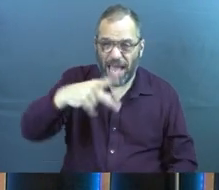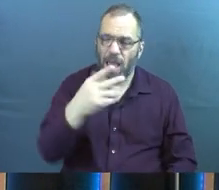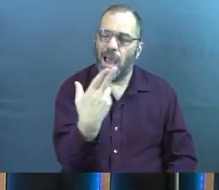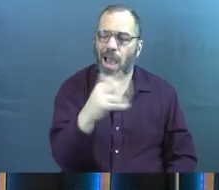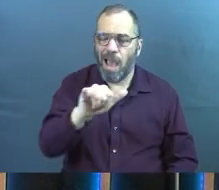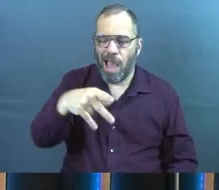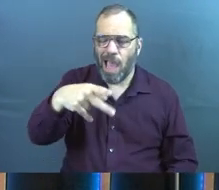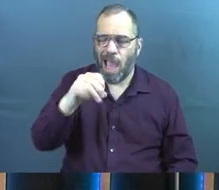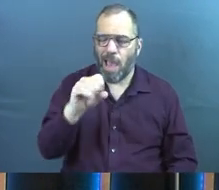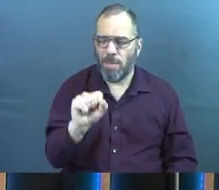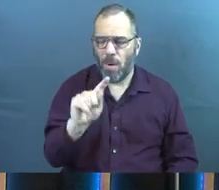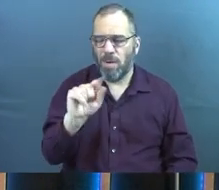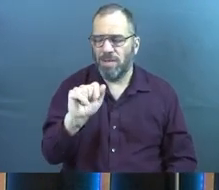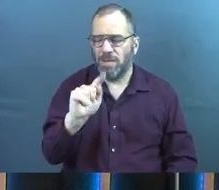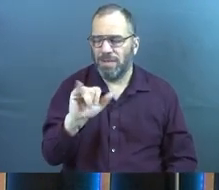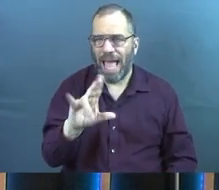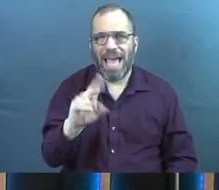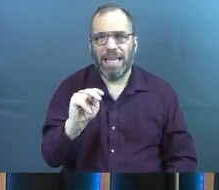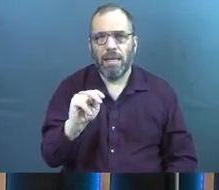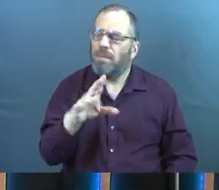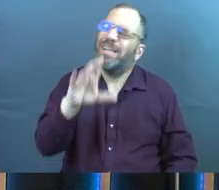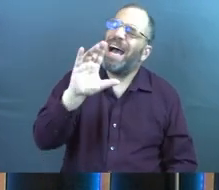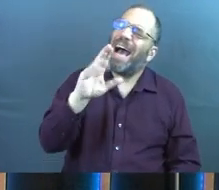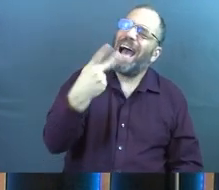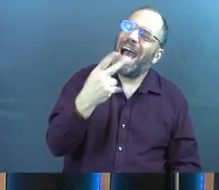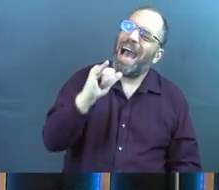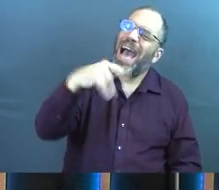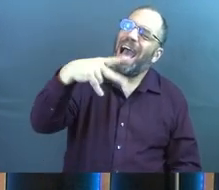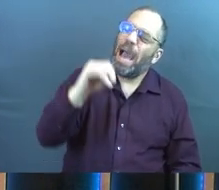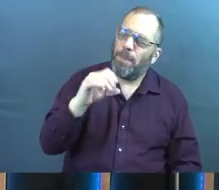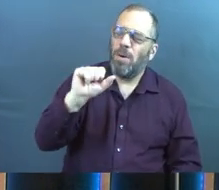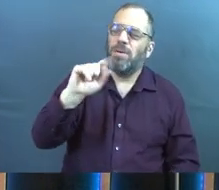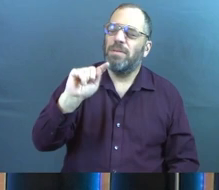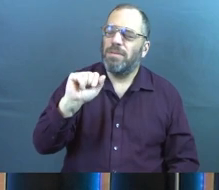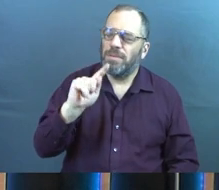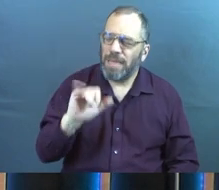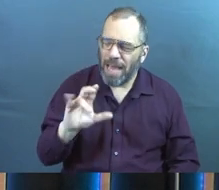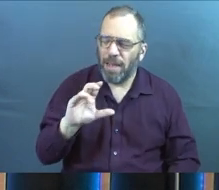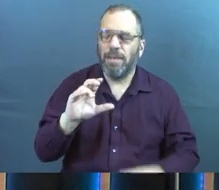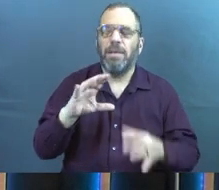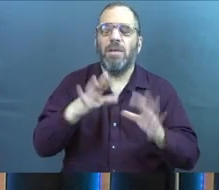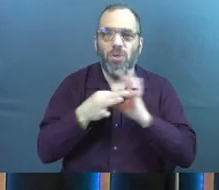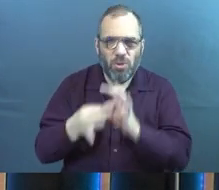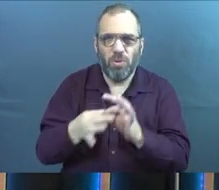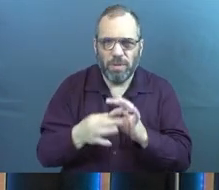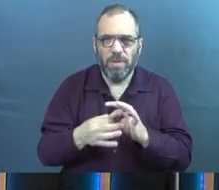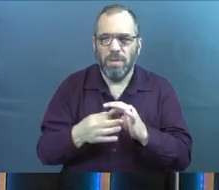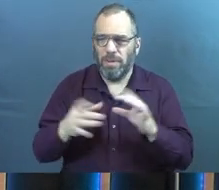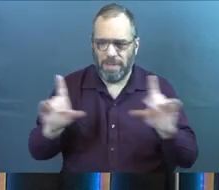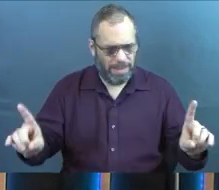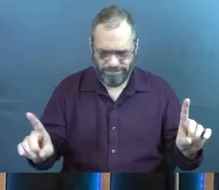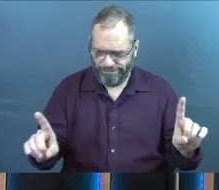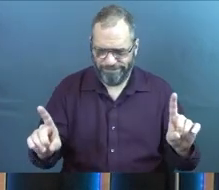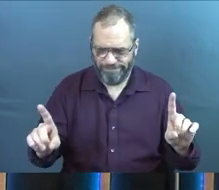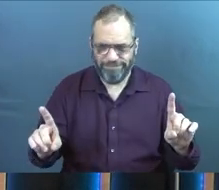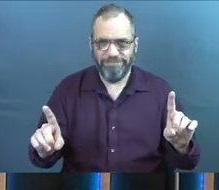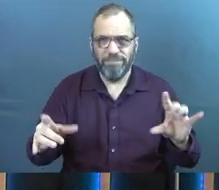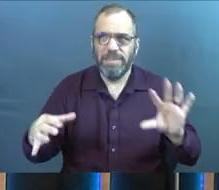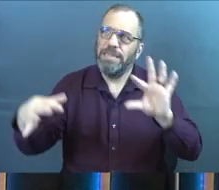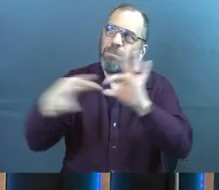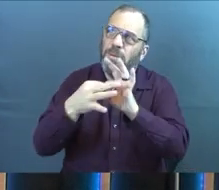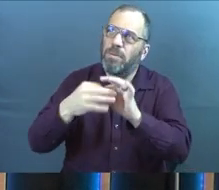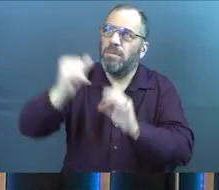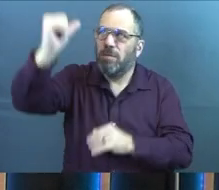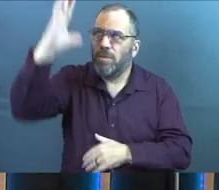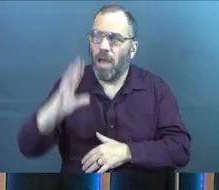union, right? He is the one who bridged the gaps, being both. He bridges the gap between humankind and the Father,